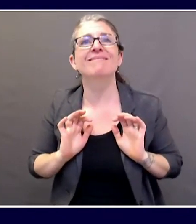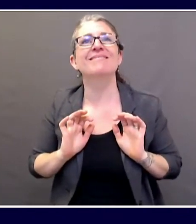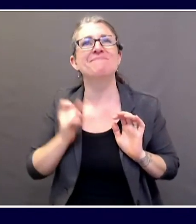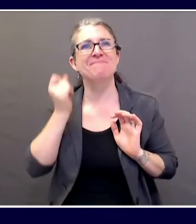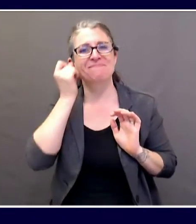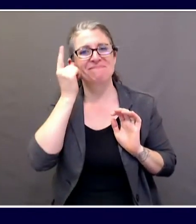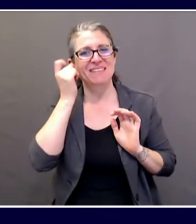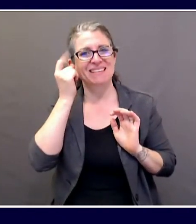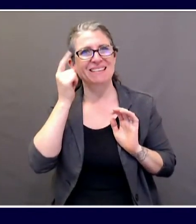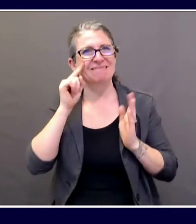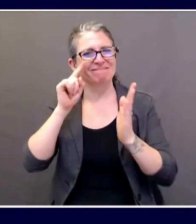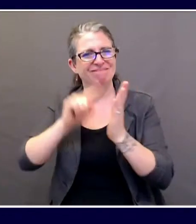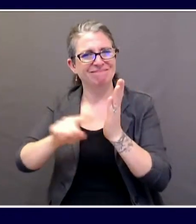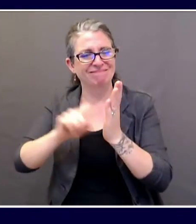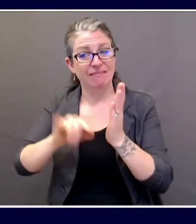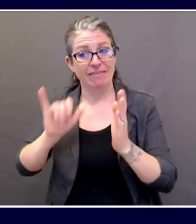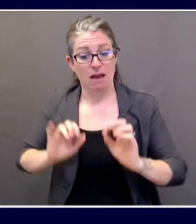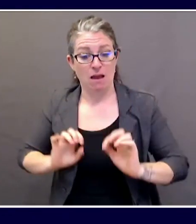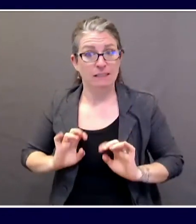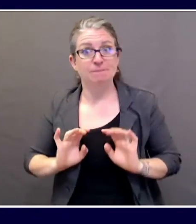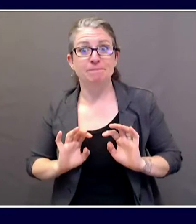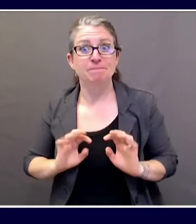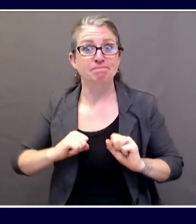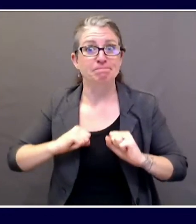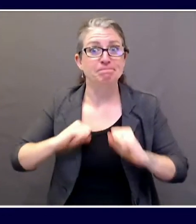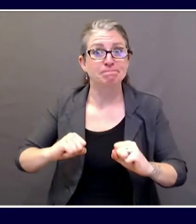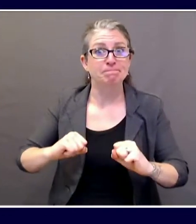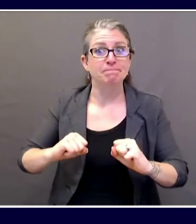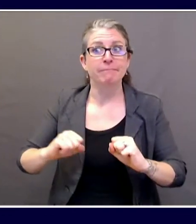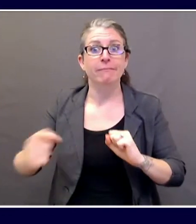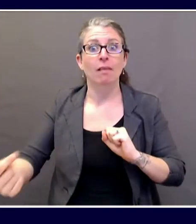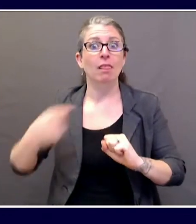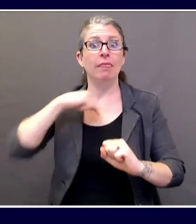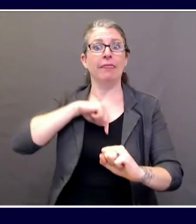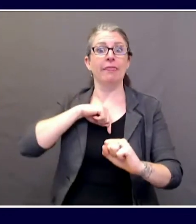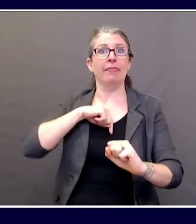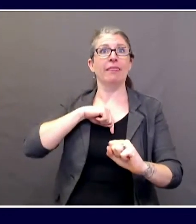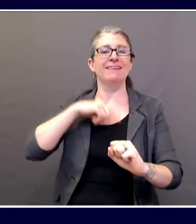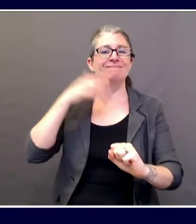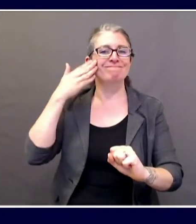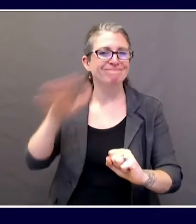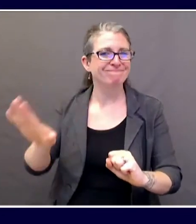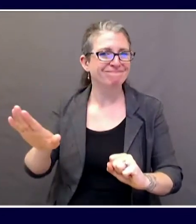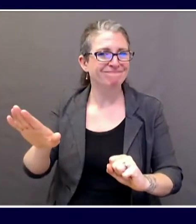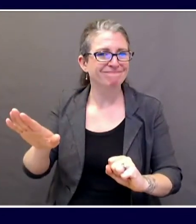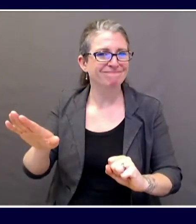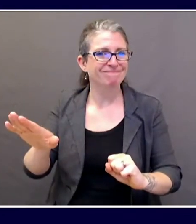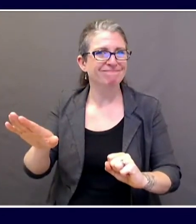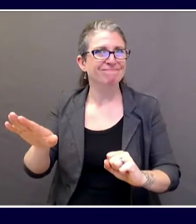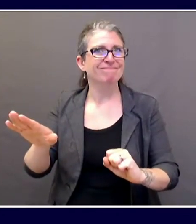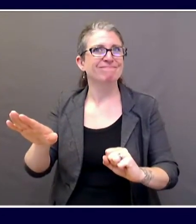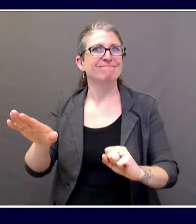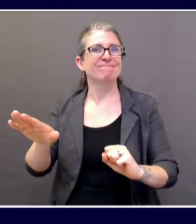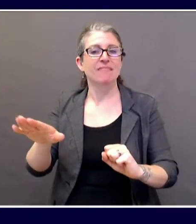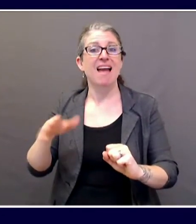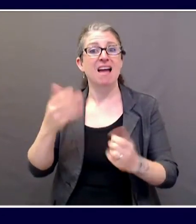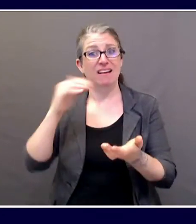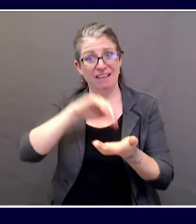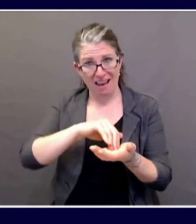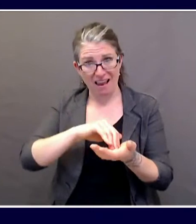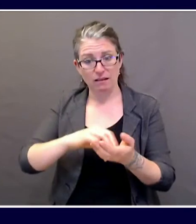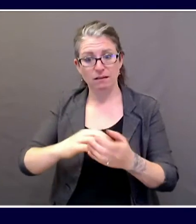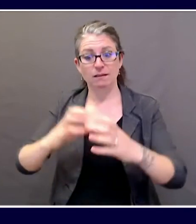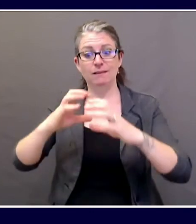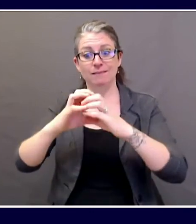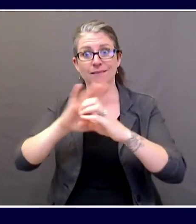how powerful it is, and how much it will protect you against things like variants. But we do know that the immunity that